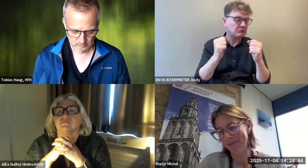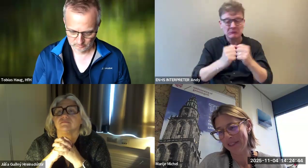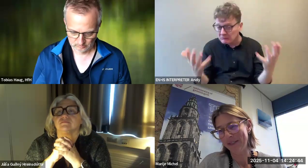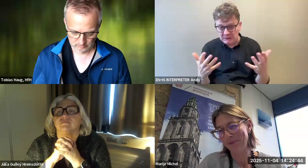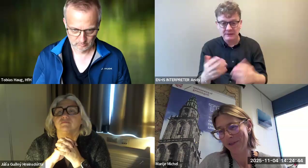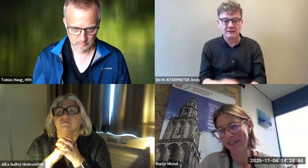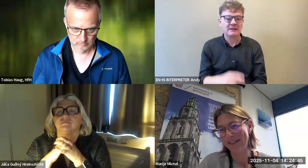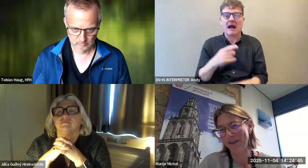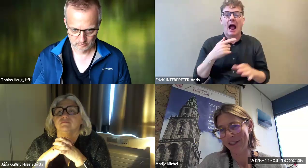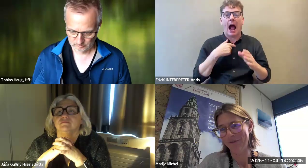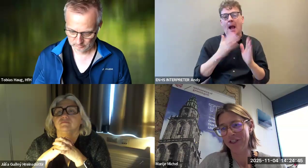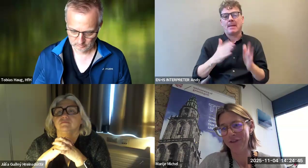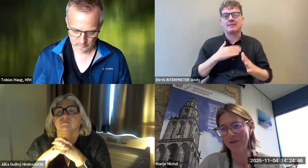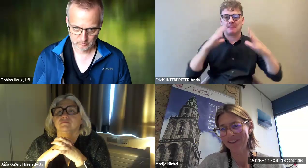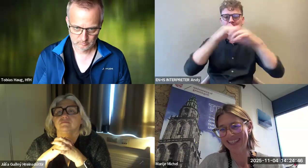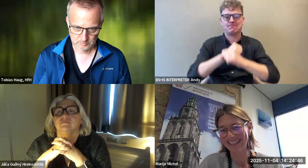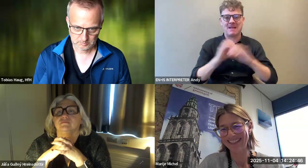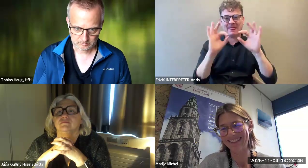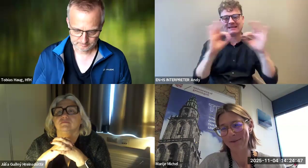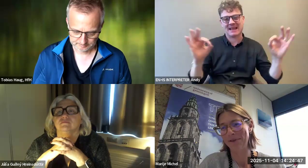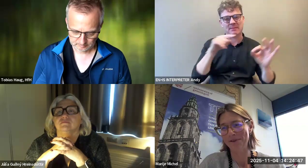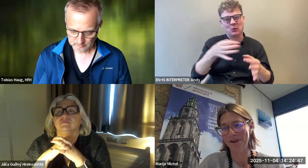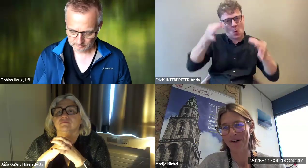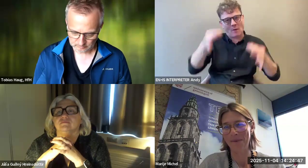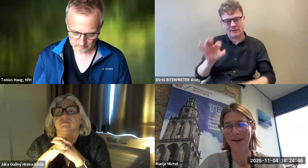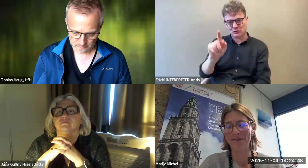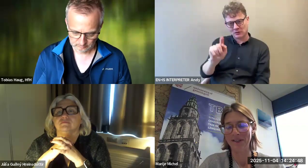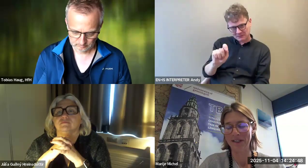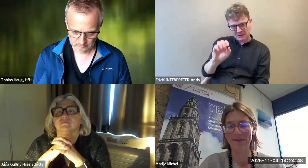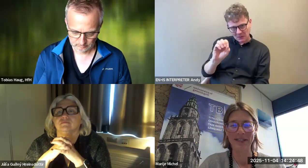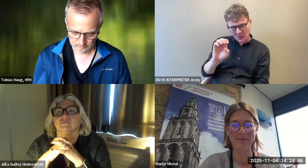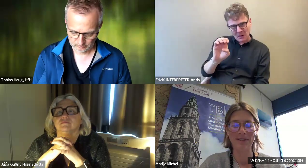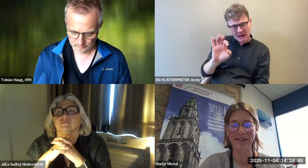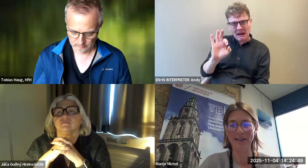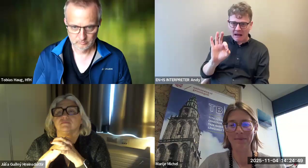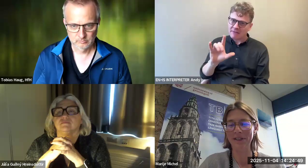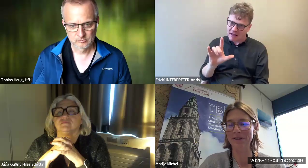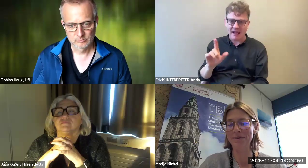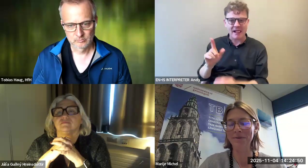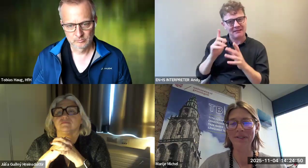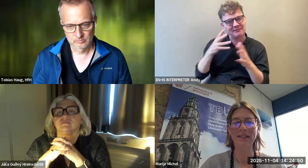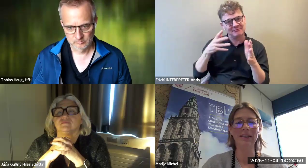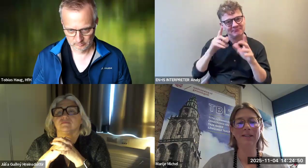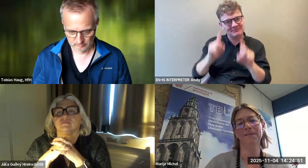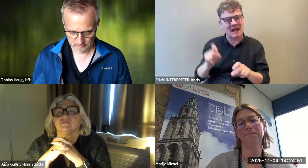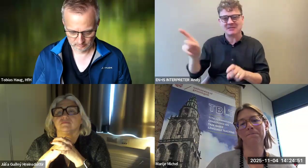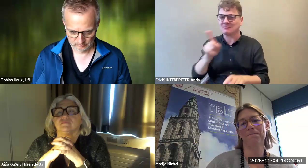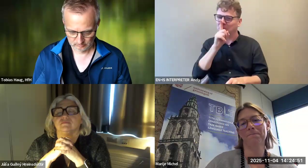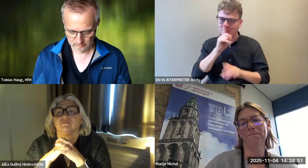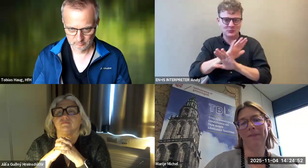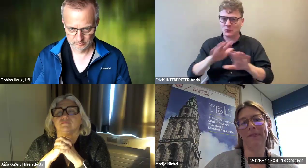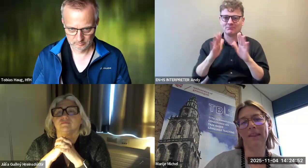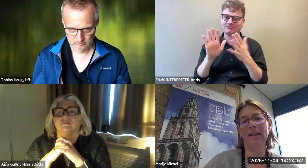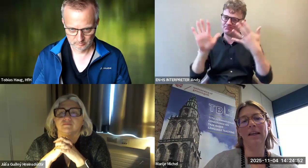the statements here because these are the official TOEFL tests, but you are aware of the kind of statements that are typically used.